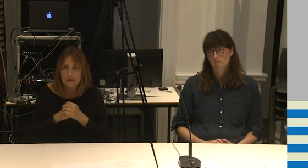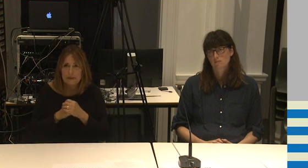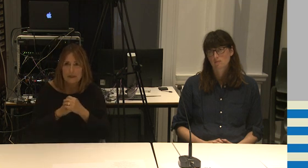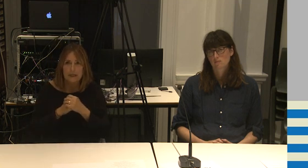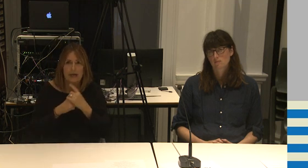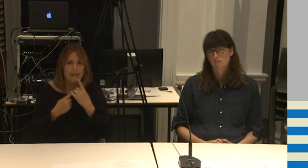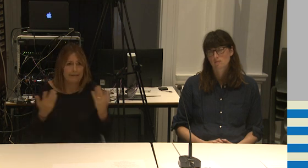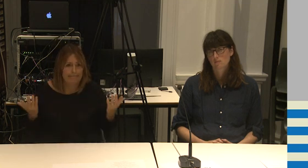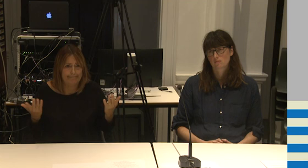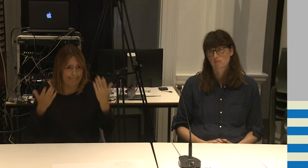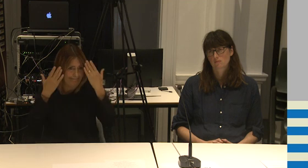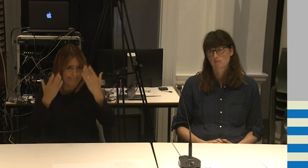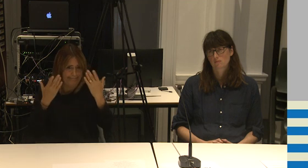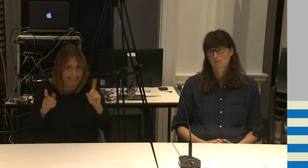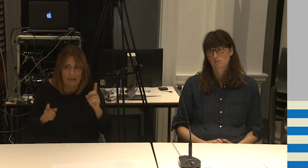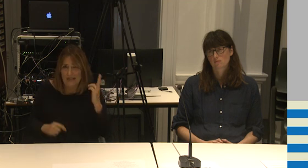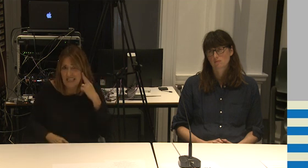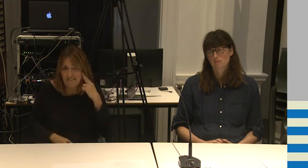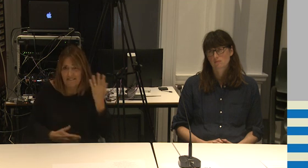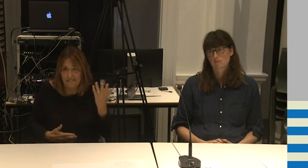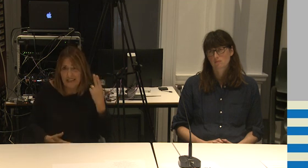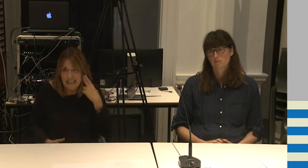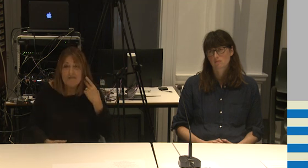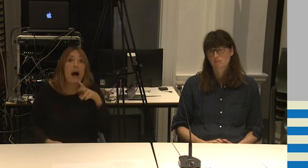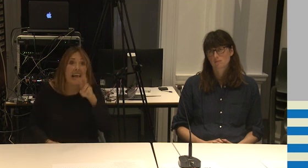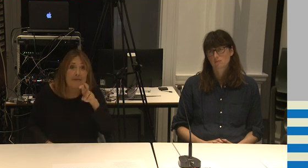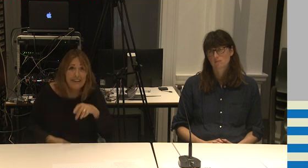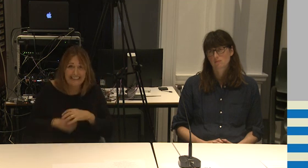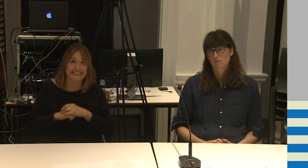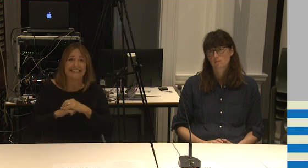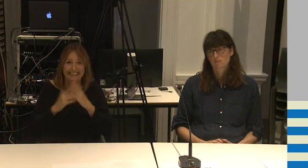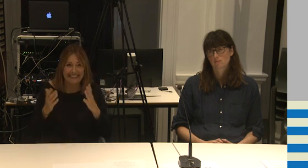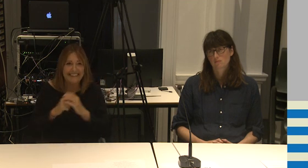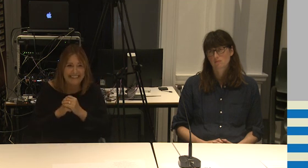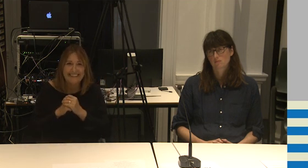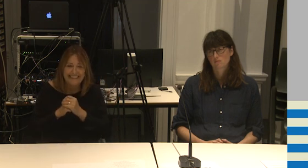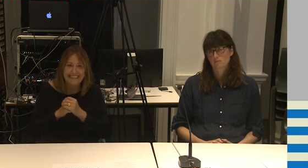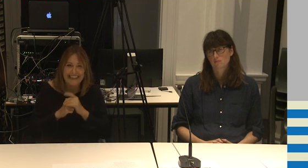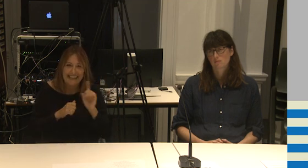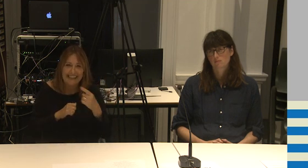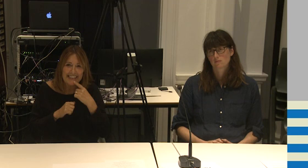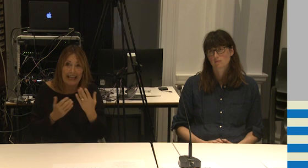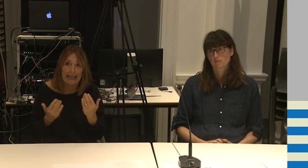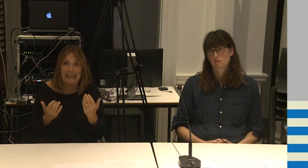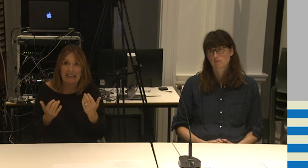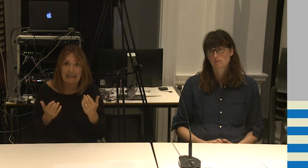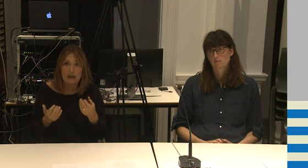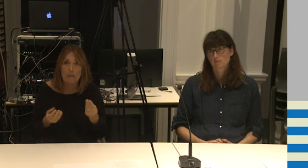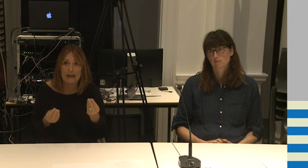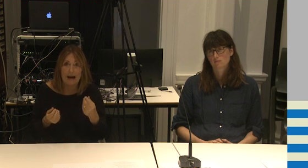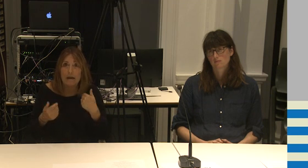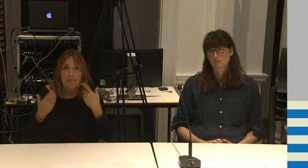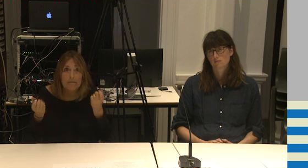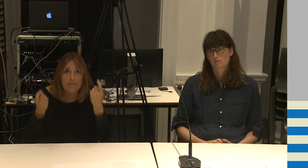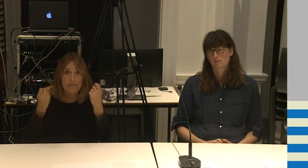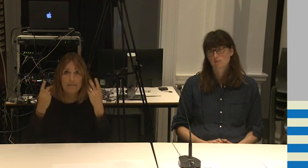was thinking, I said, oh, I don't know what you're saying, man. I'm deaf, but I can live with it. And he said, give me a mic. I said, I